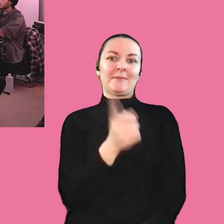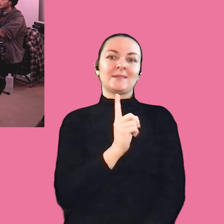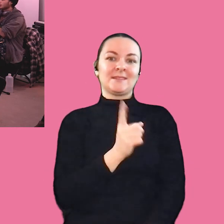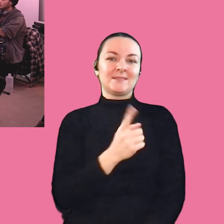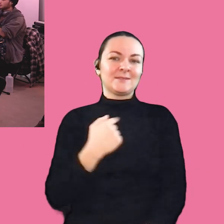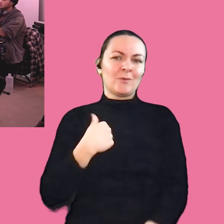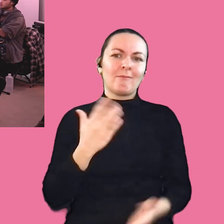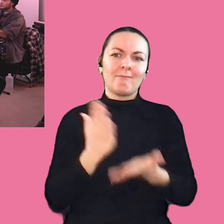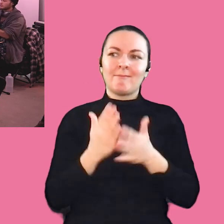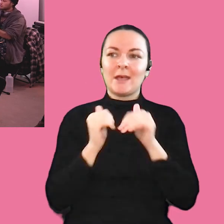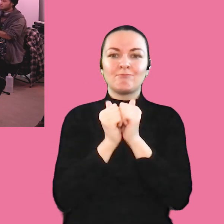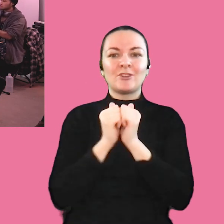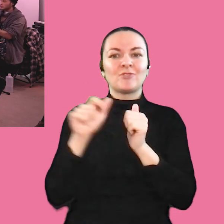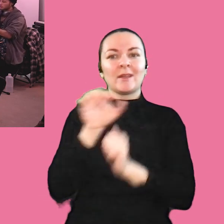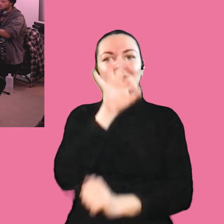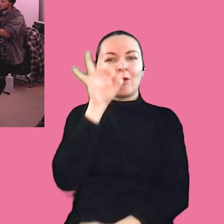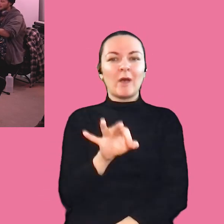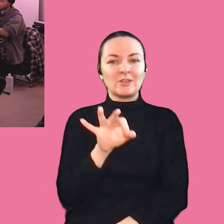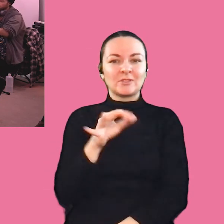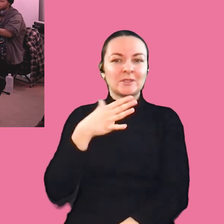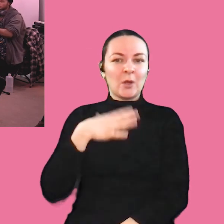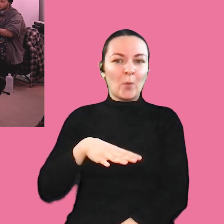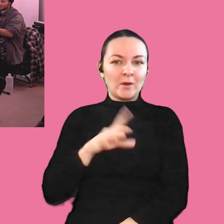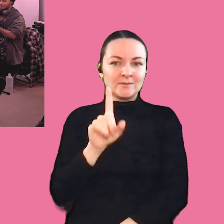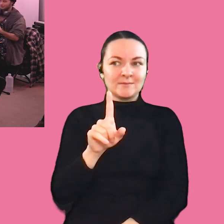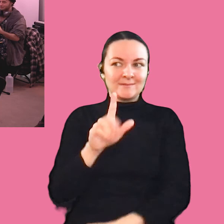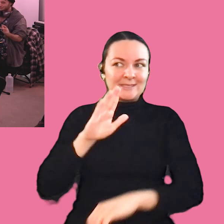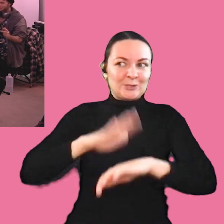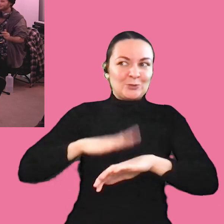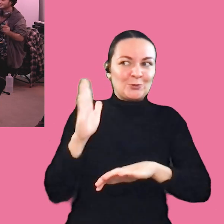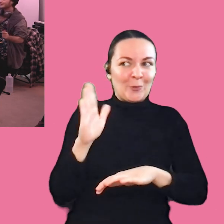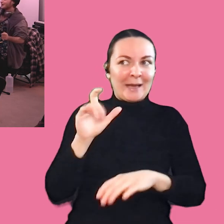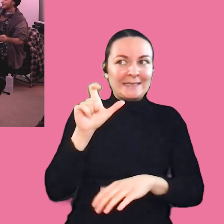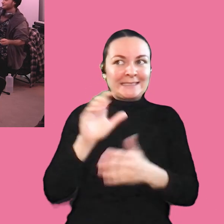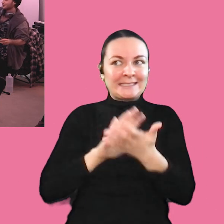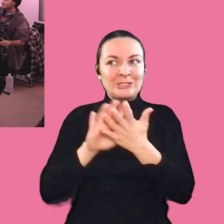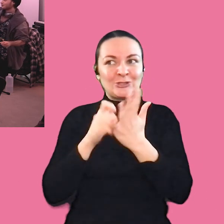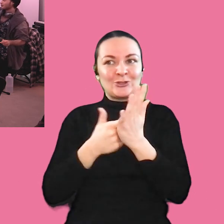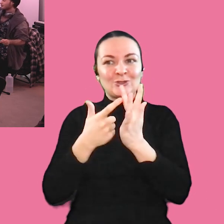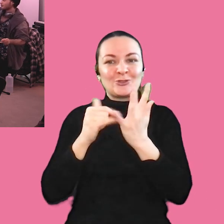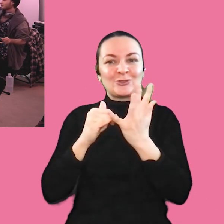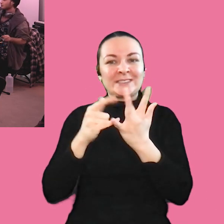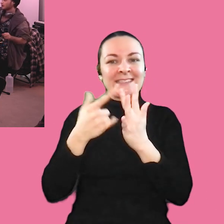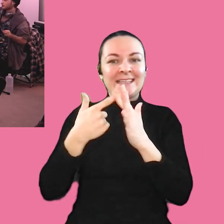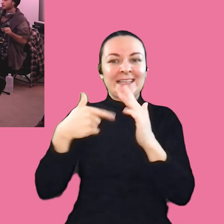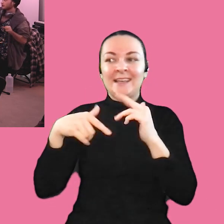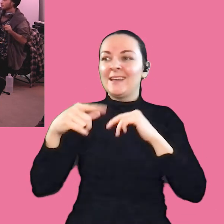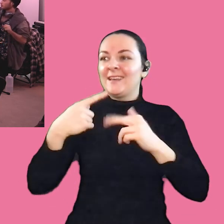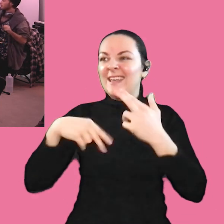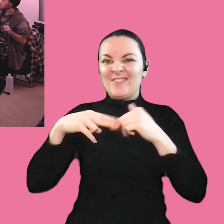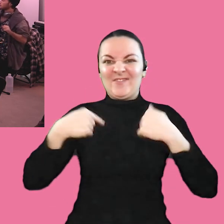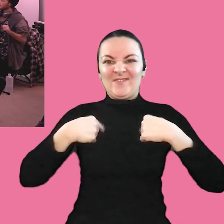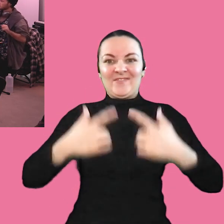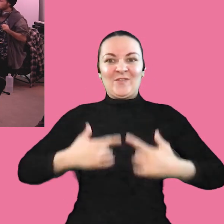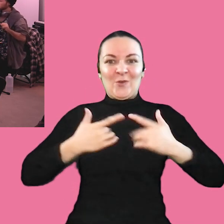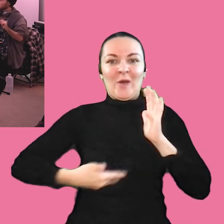I really appreciated this question, but I wanted to add a framing to it. I hope you don't mind, Chrissy, of what